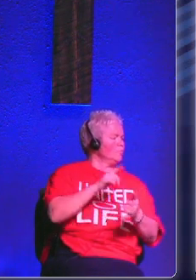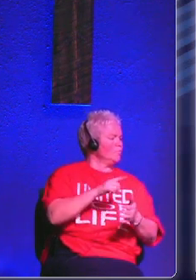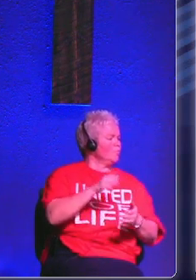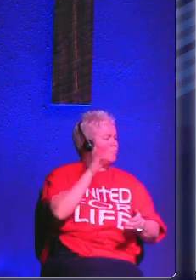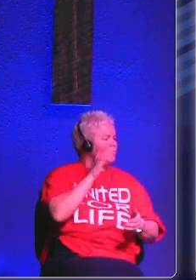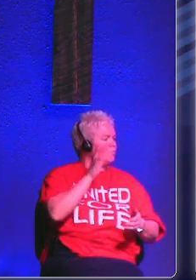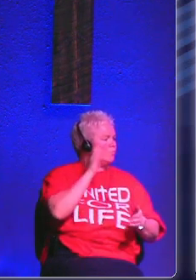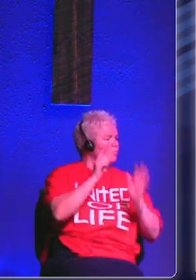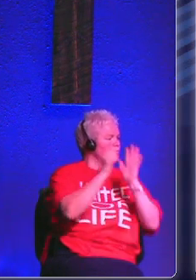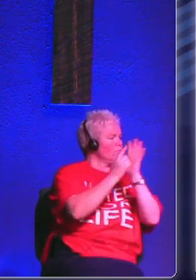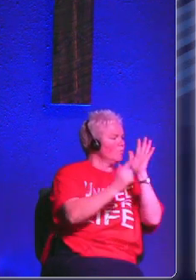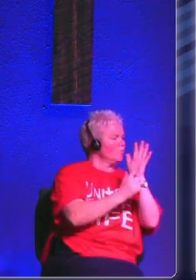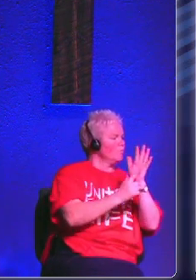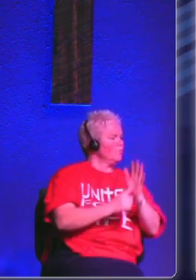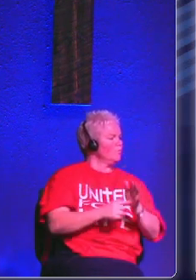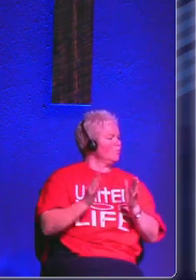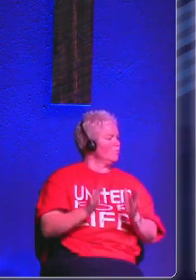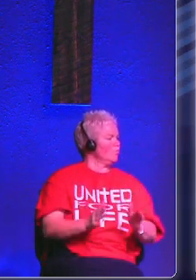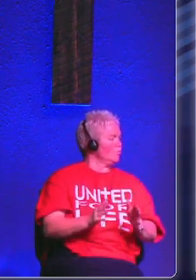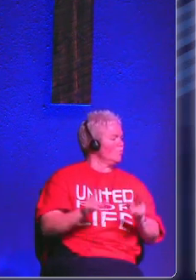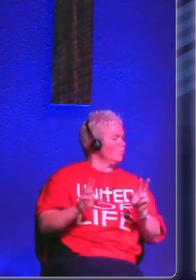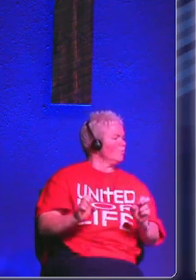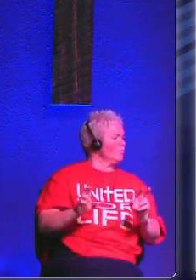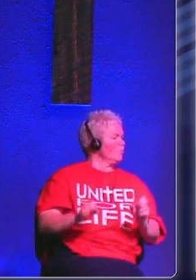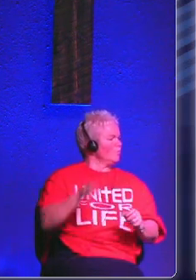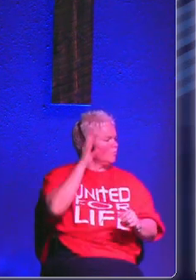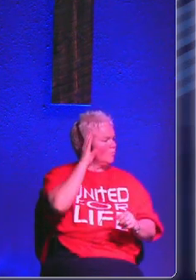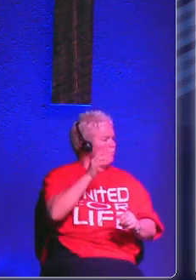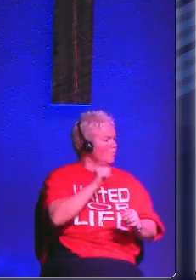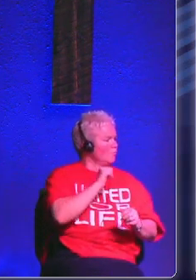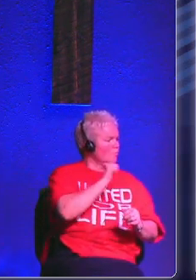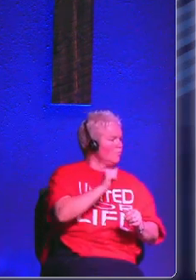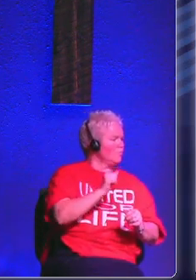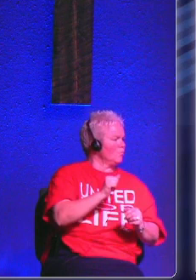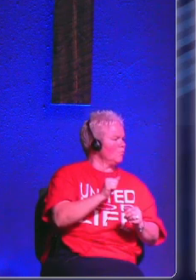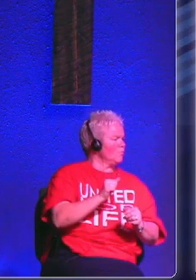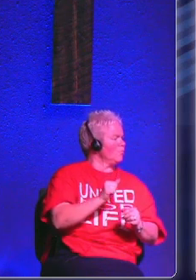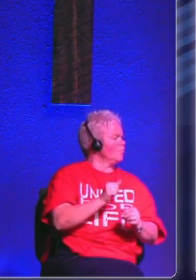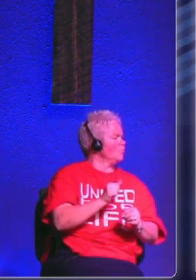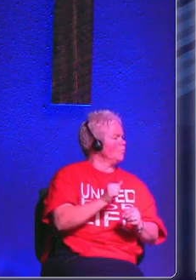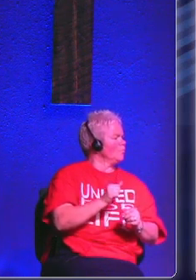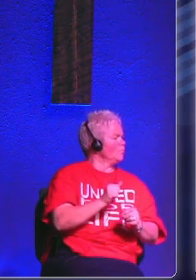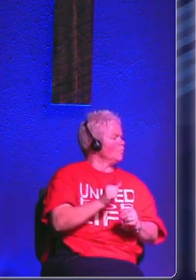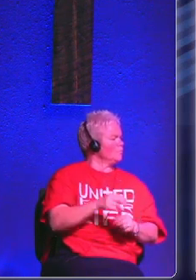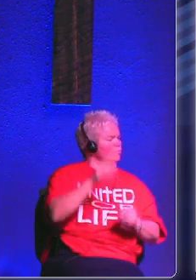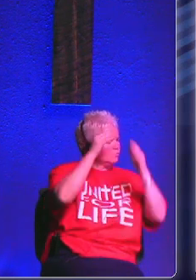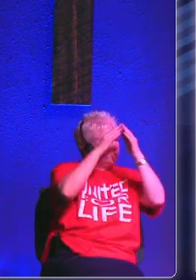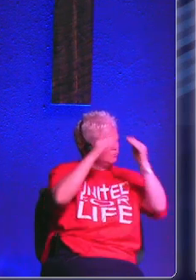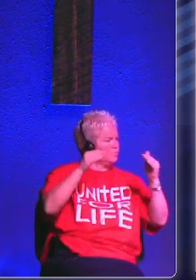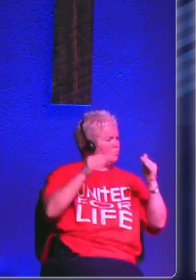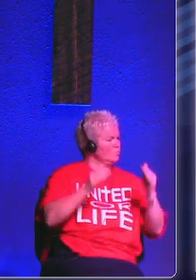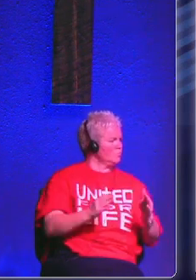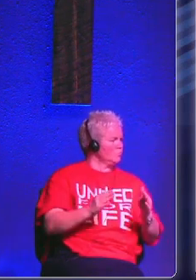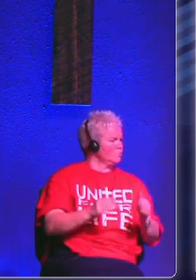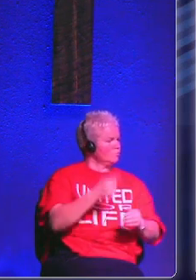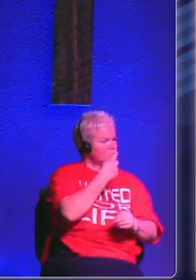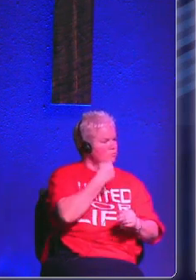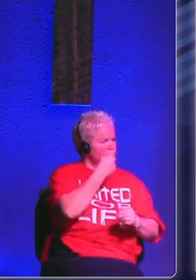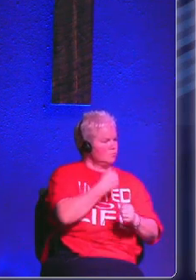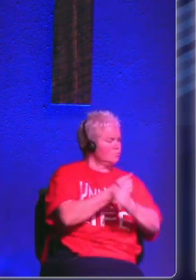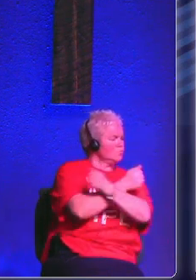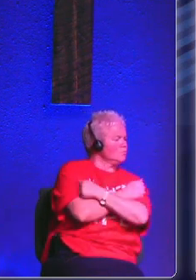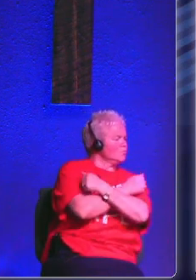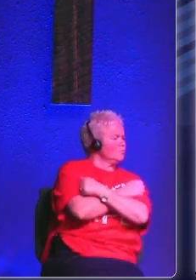mother more than me is not worthy of me. And whoever loves son or daughter more than me is not worthy of me. And whoever does not take